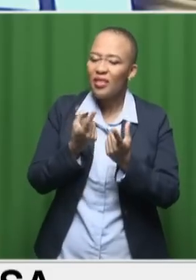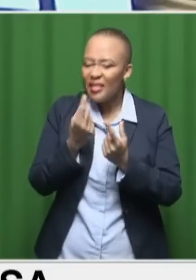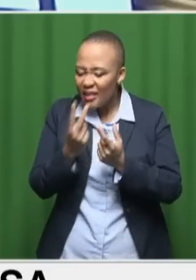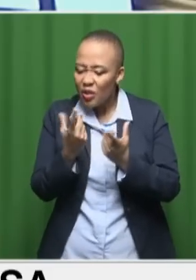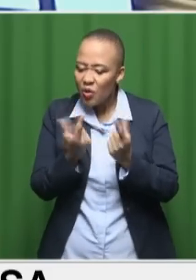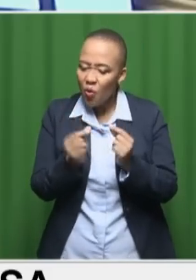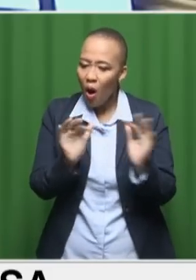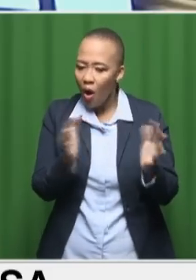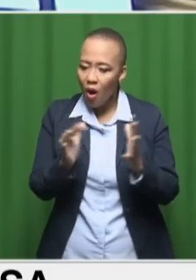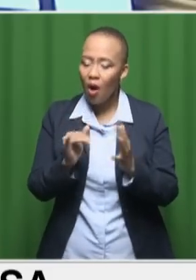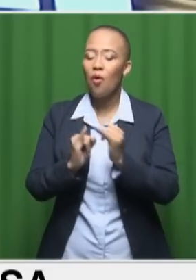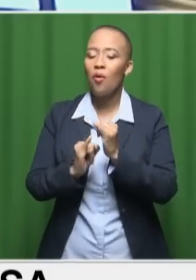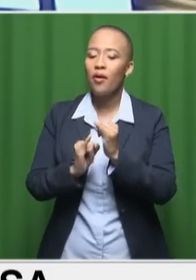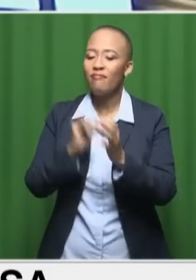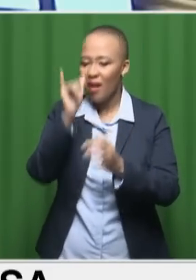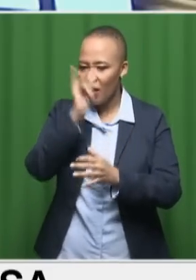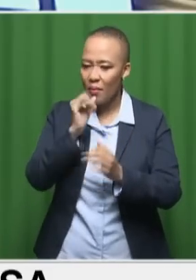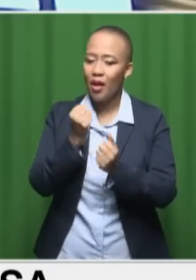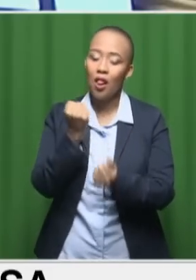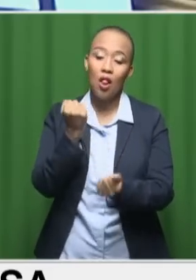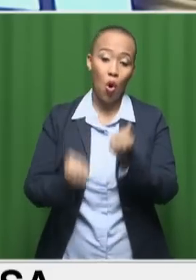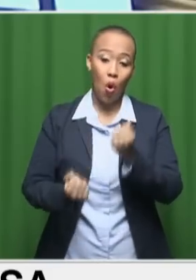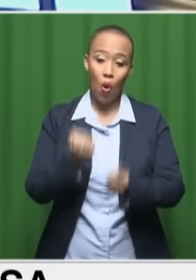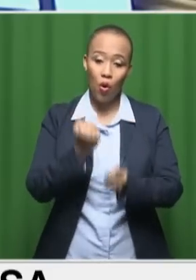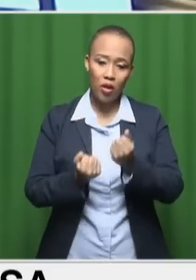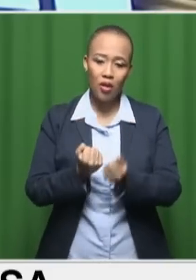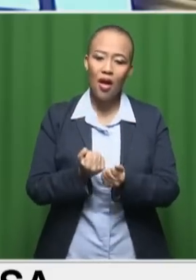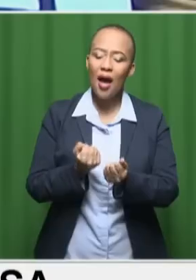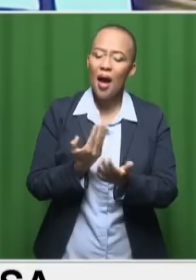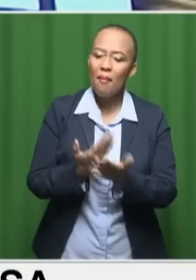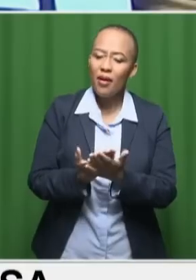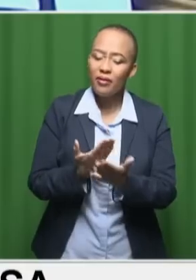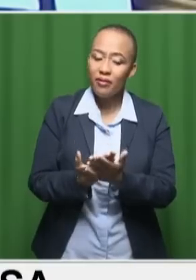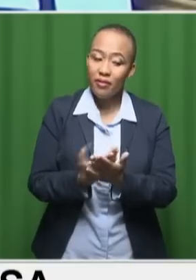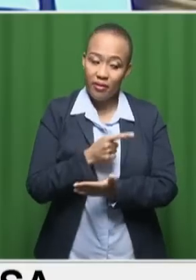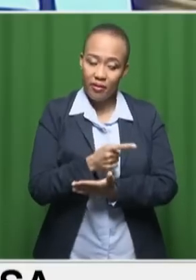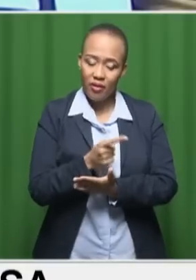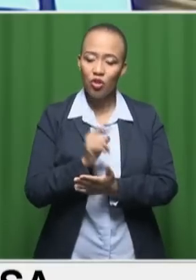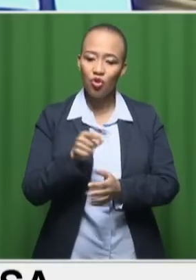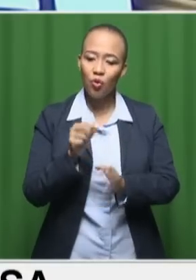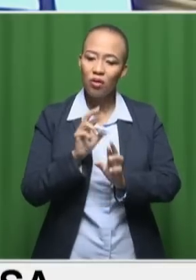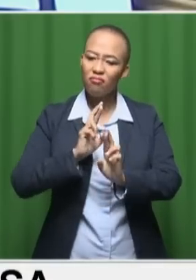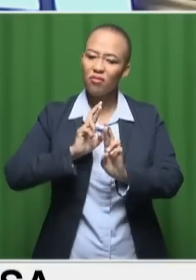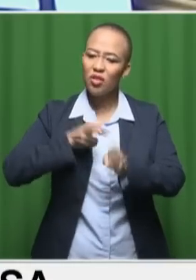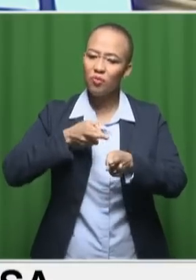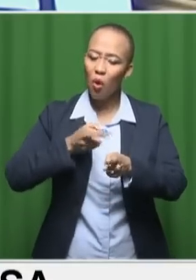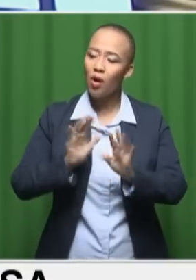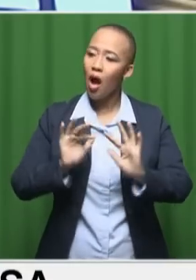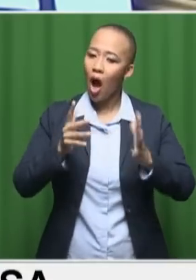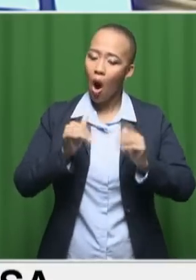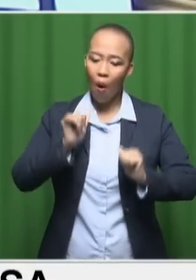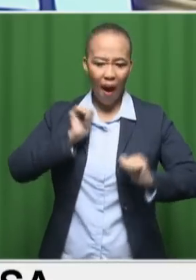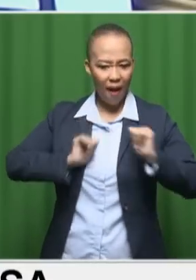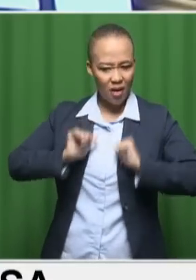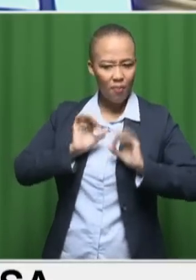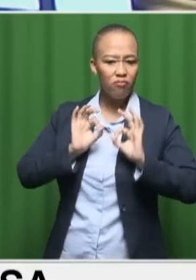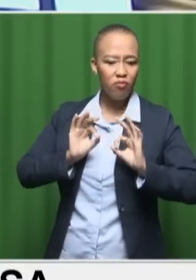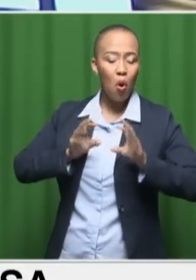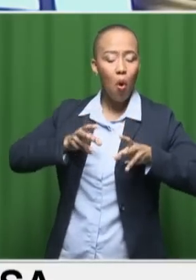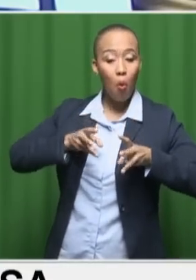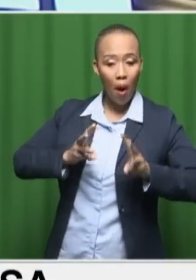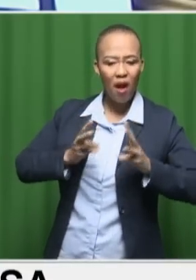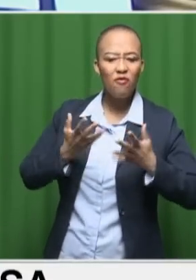Rome Statutes, and given what has happened previously and the dilemma that South Africa finds itself in right now with the